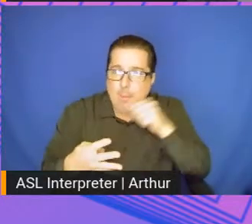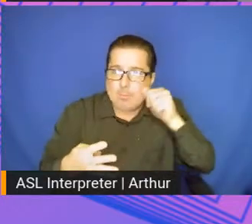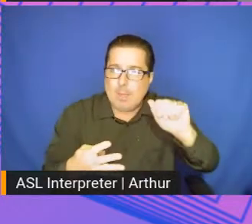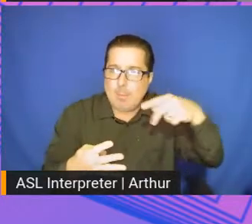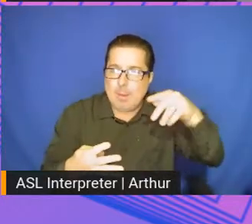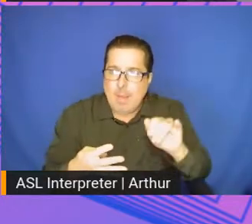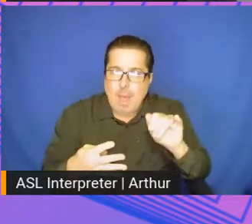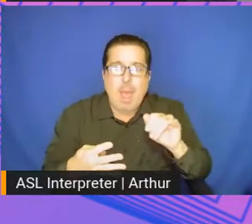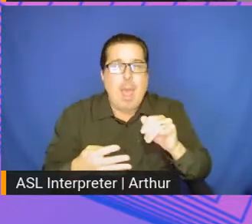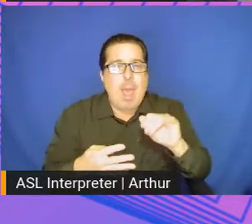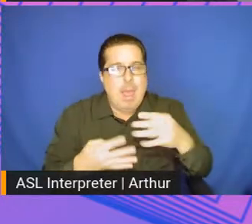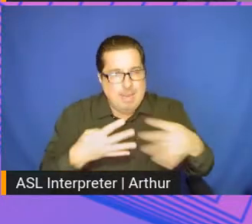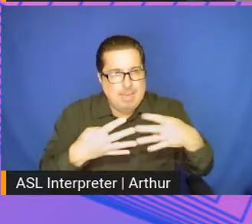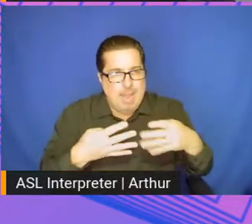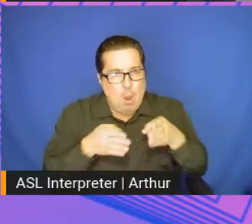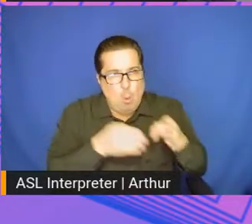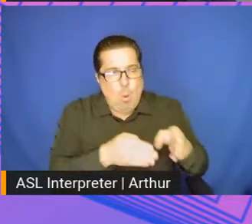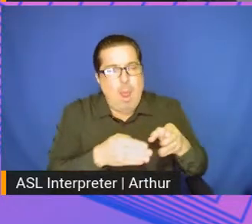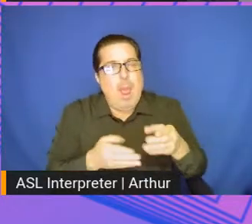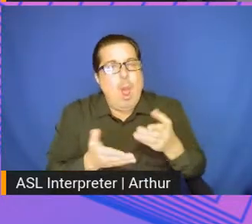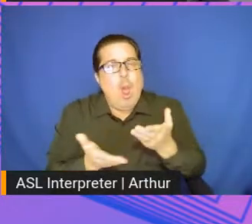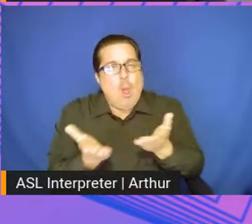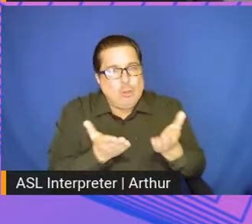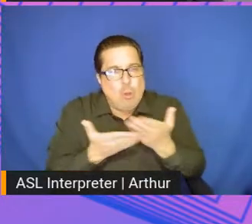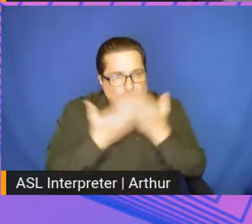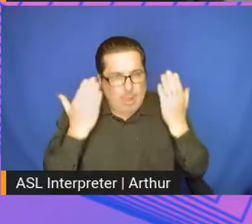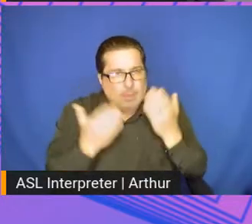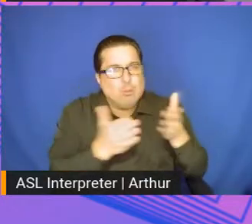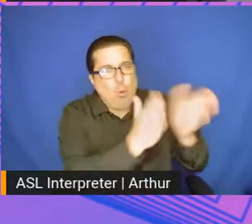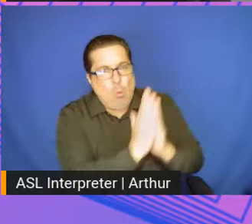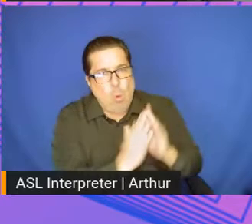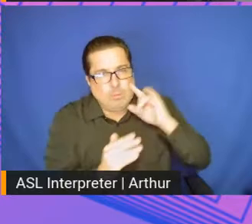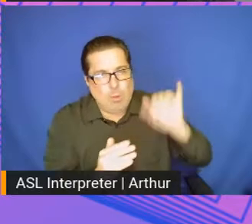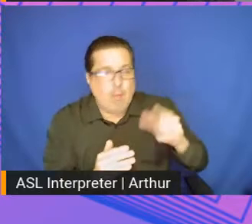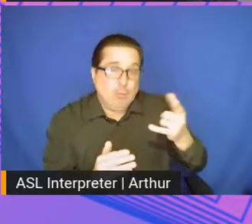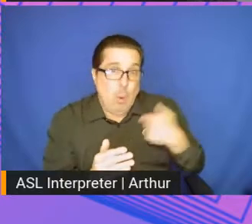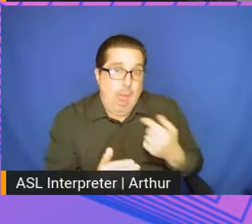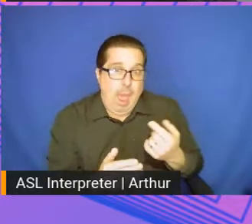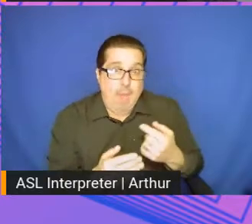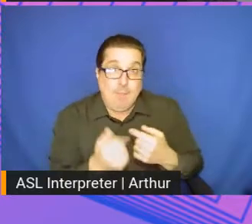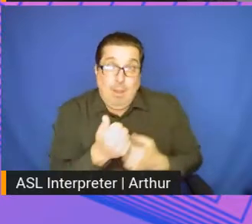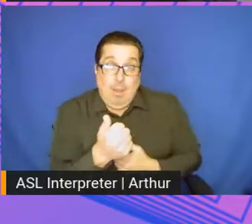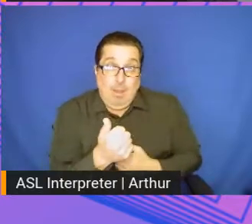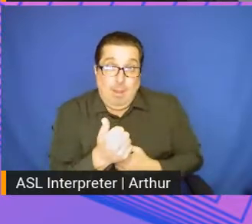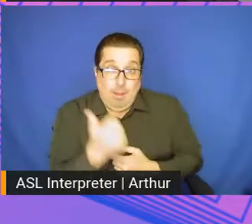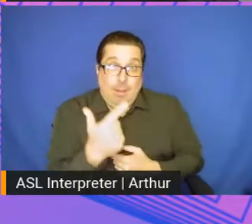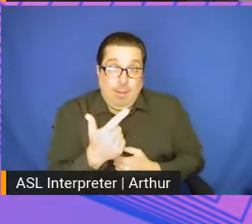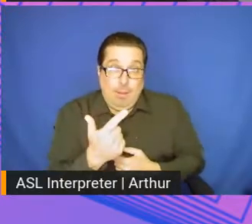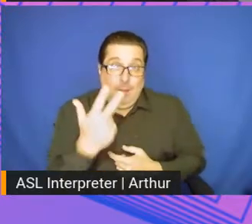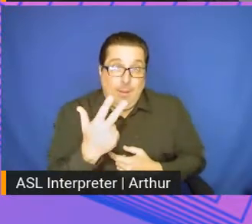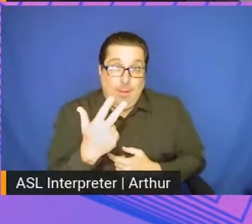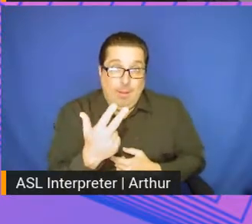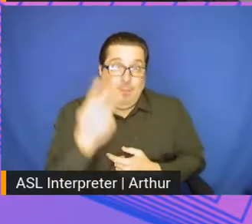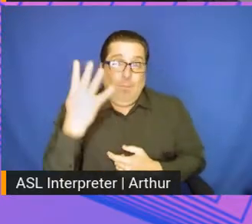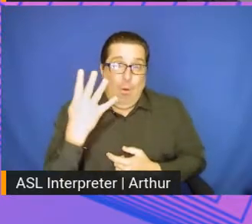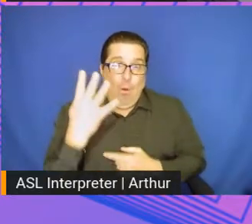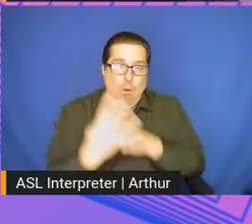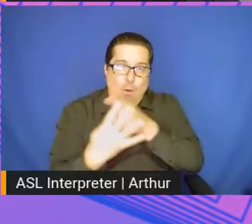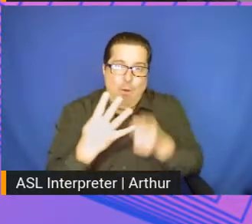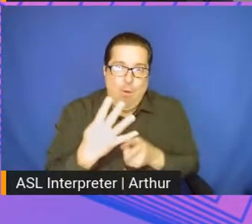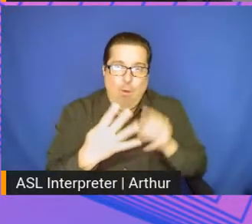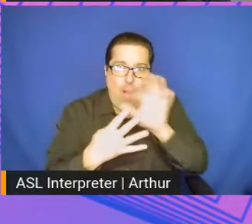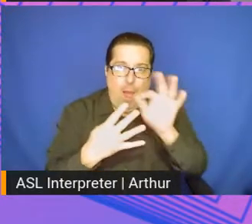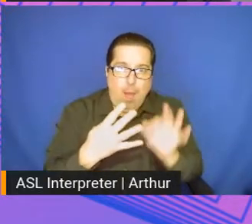pay per request that comes in to the ingress. So you have options here, 4 different options for ingress. Speaking of